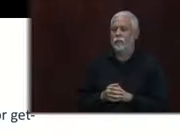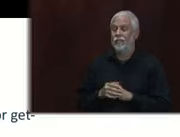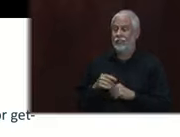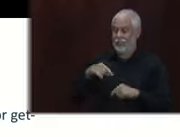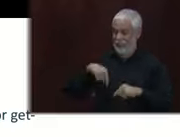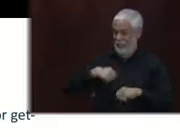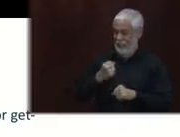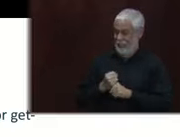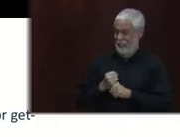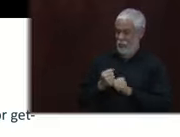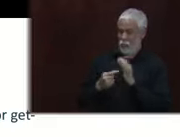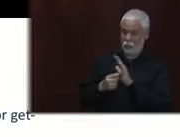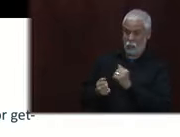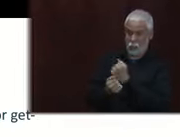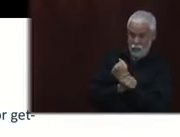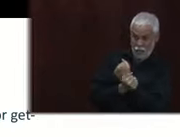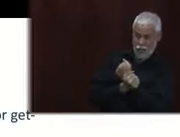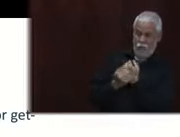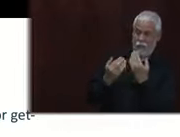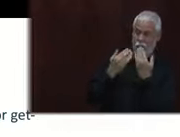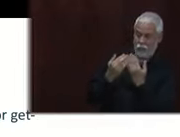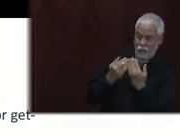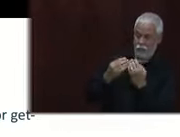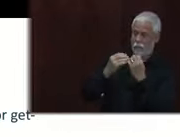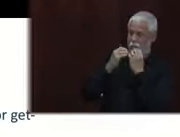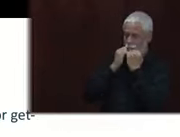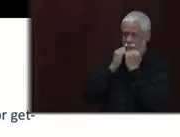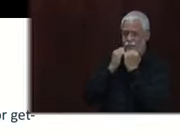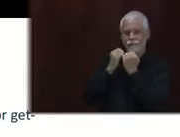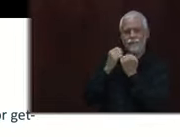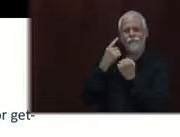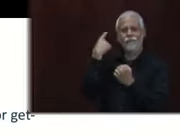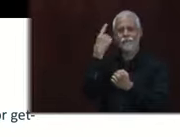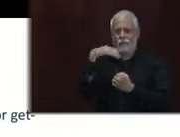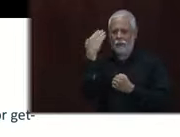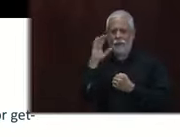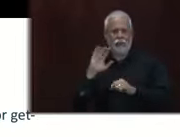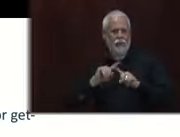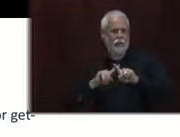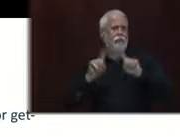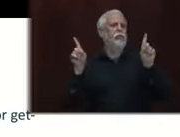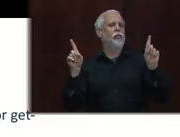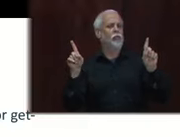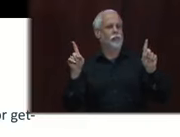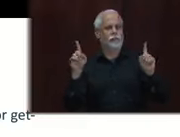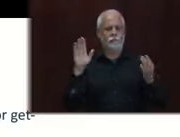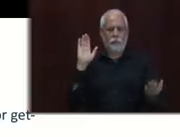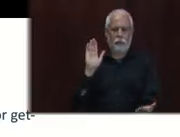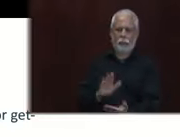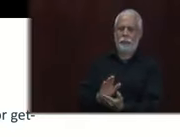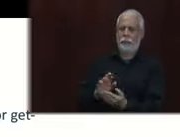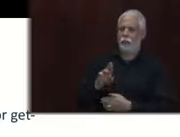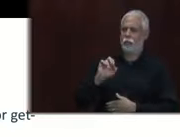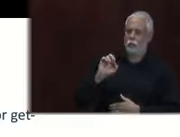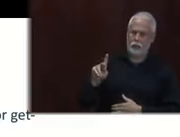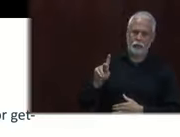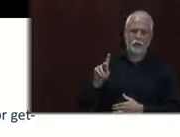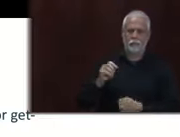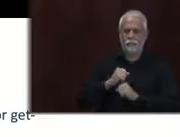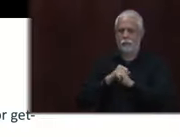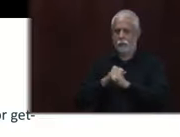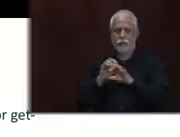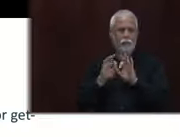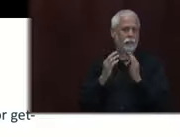This year, showing that love and appreciation and gratitude will need to look a little different in order to reduce the risk and continue to protect